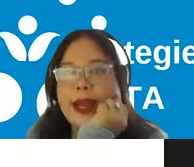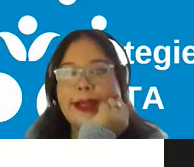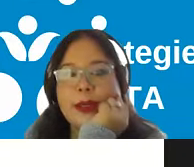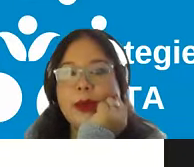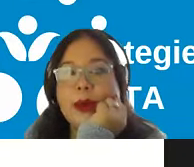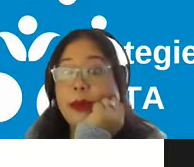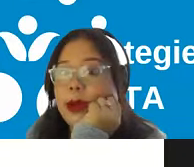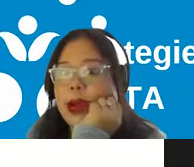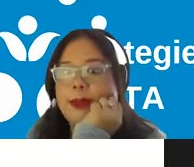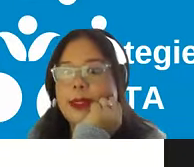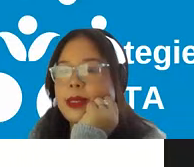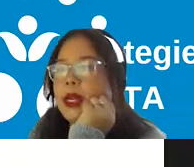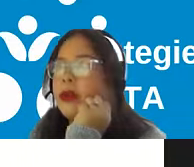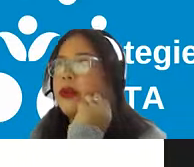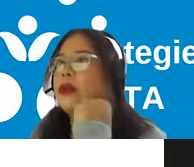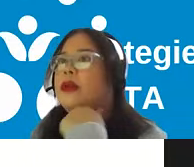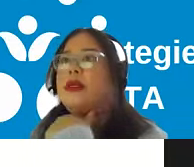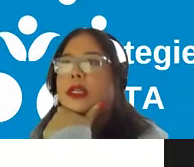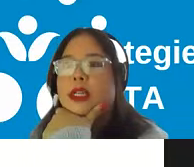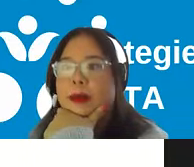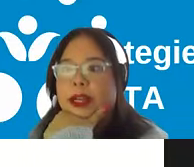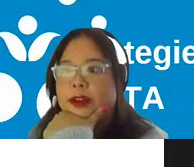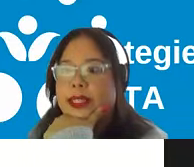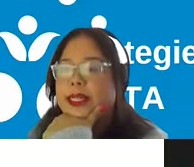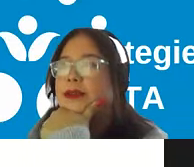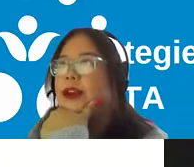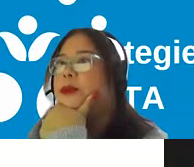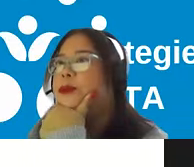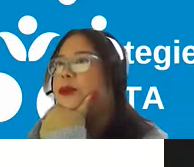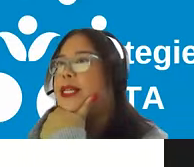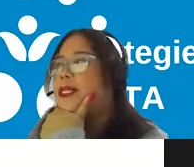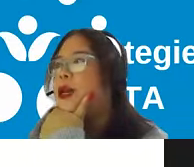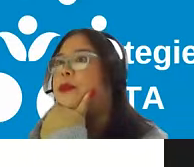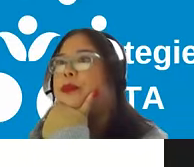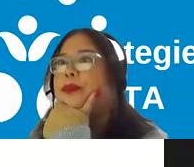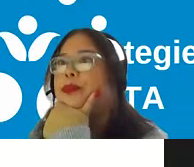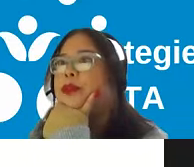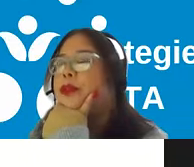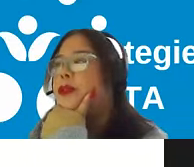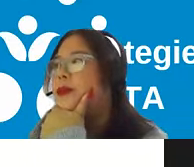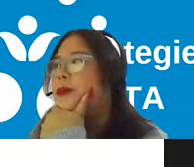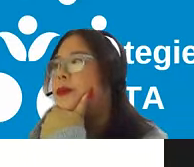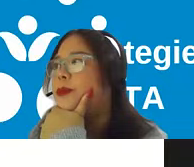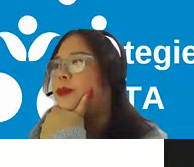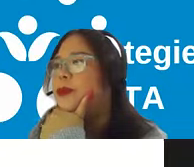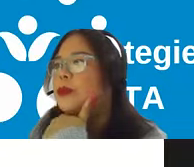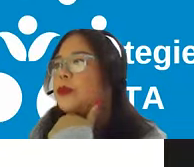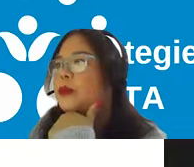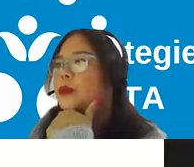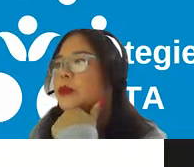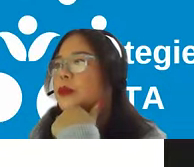quick answer or perhaps another topic for us to cover next time. It's probably another topic.